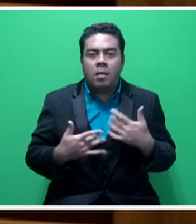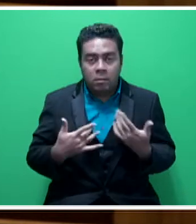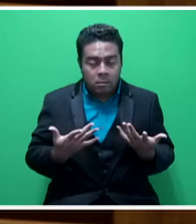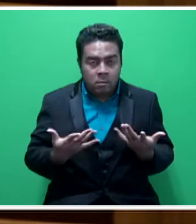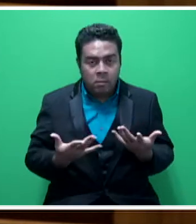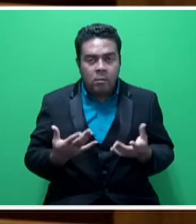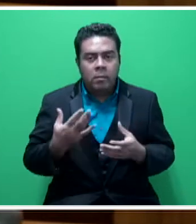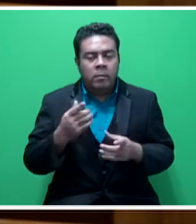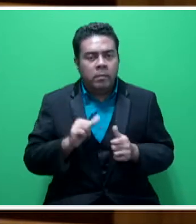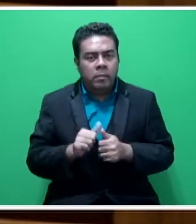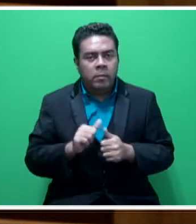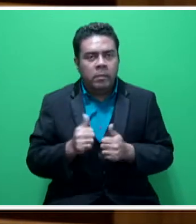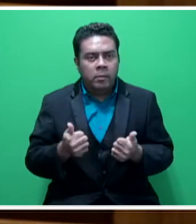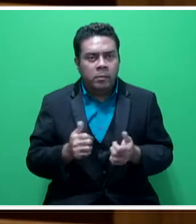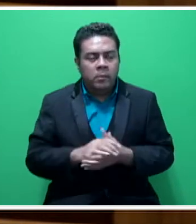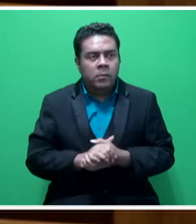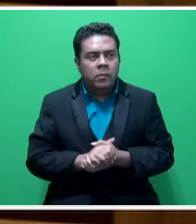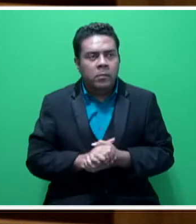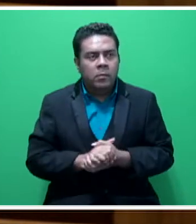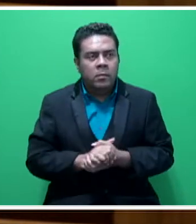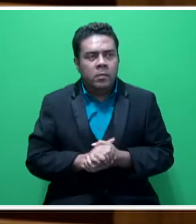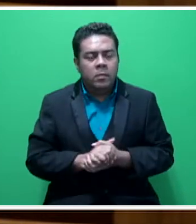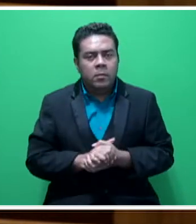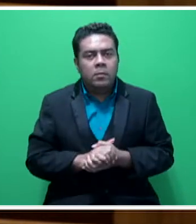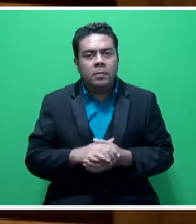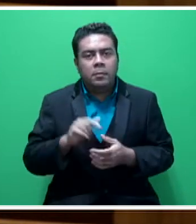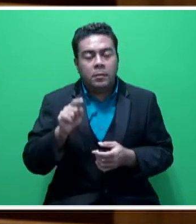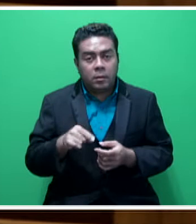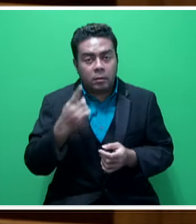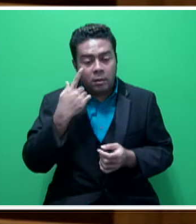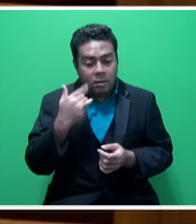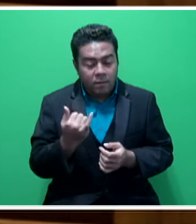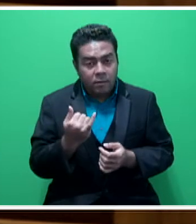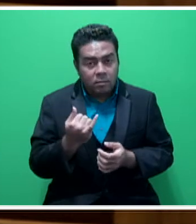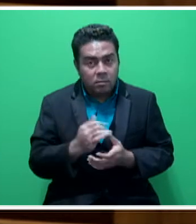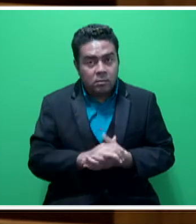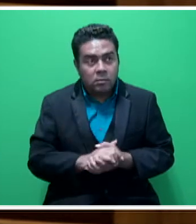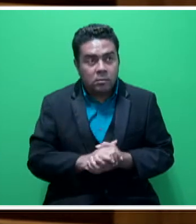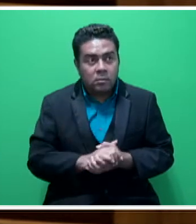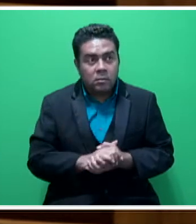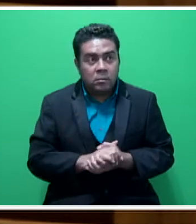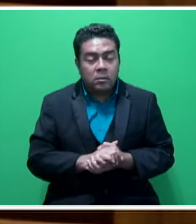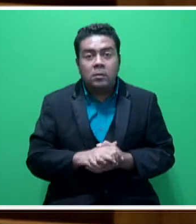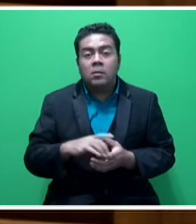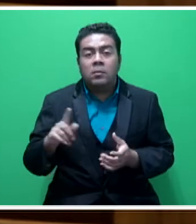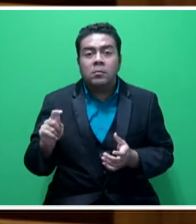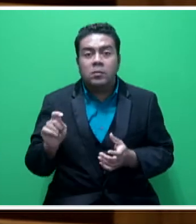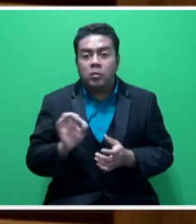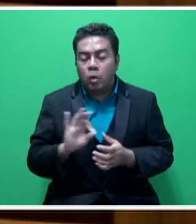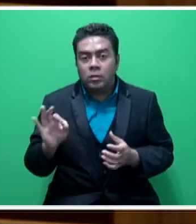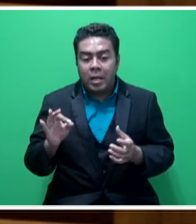for communities located along the shipping routes that he has identified, and they're actually identified as